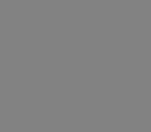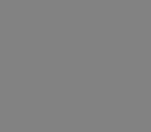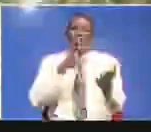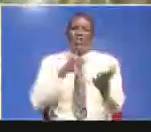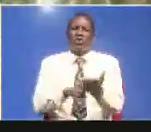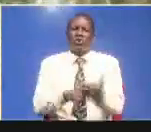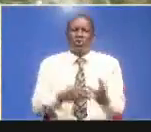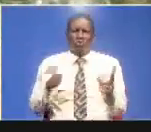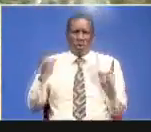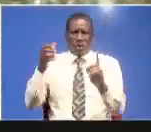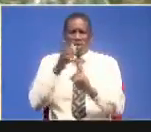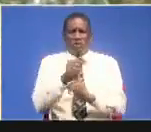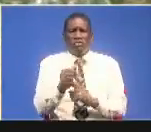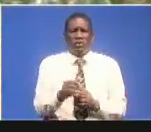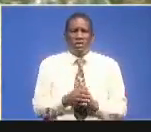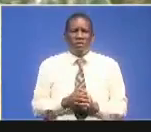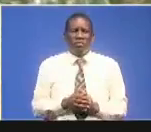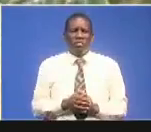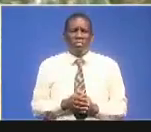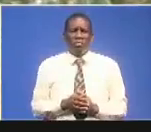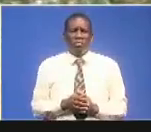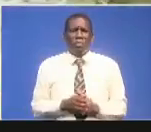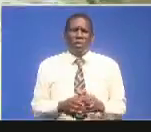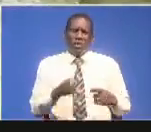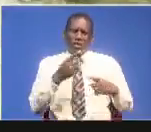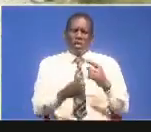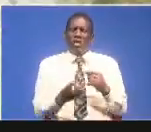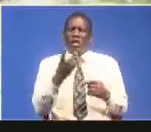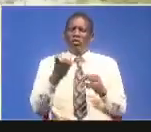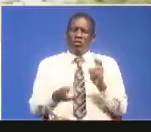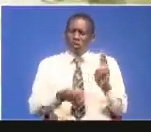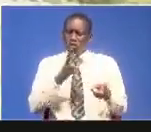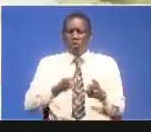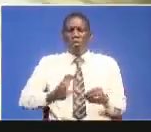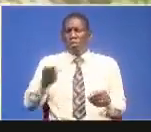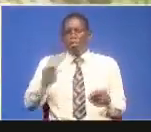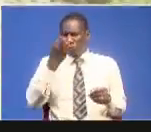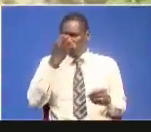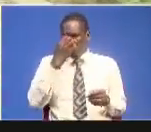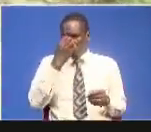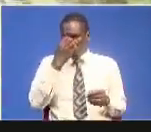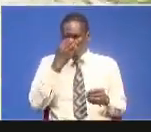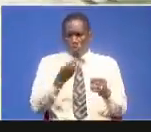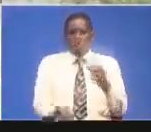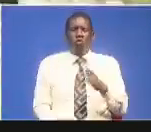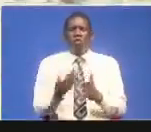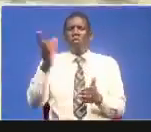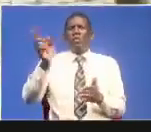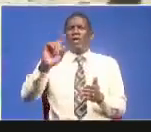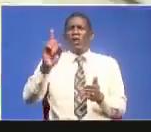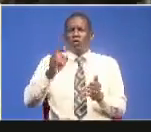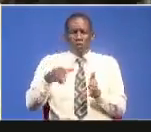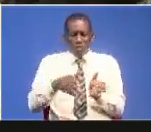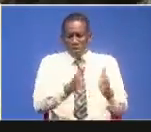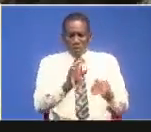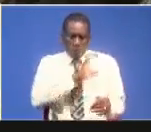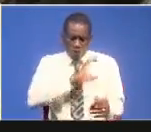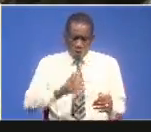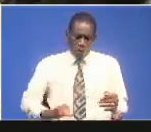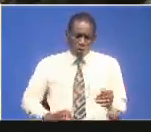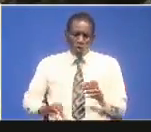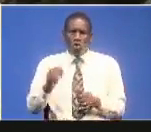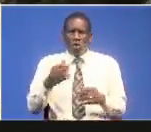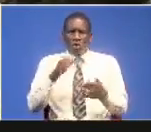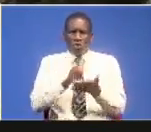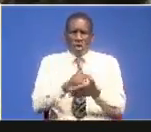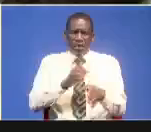were ever achieved. In 2022, President William Ruto formed the Nairobi River Commission, which was